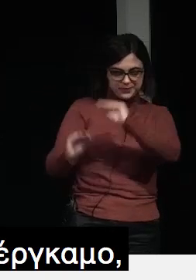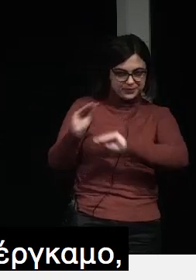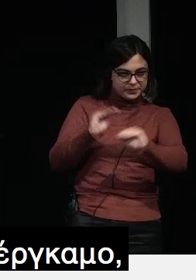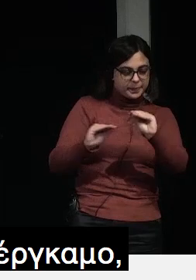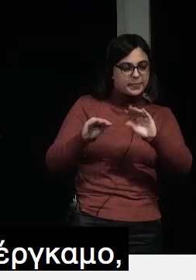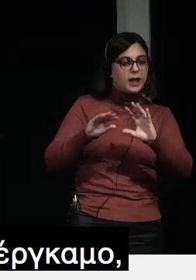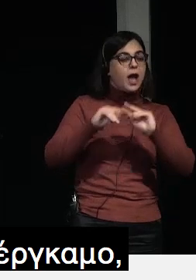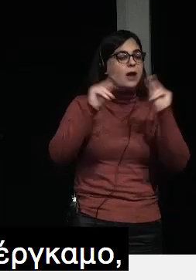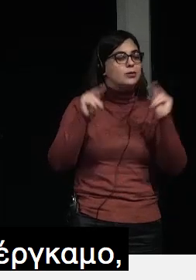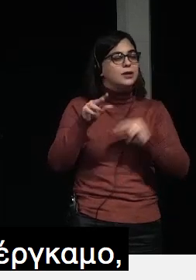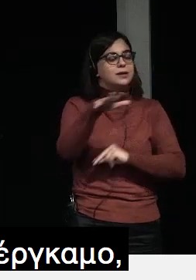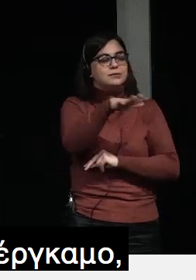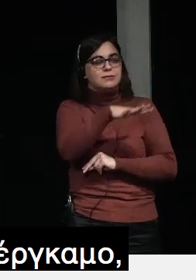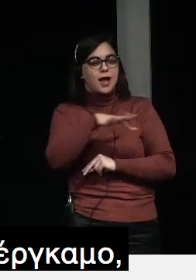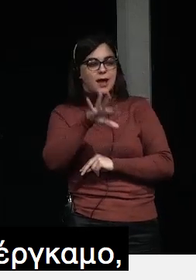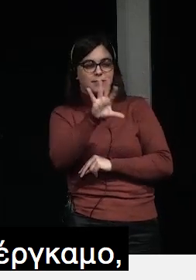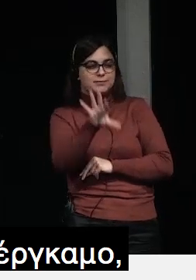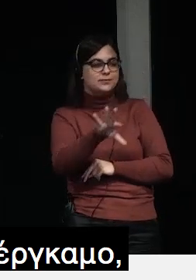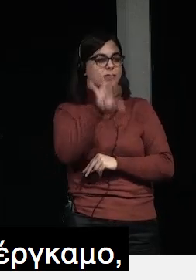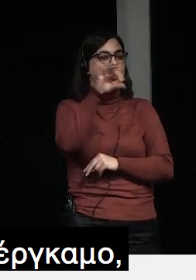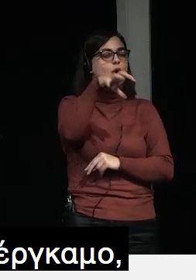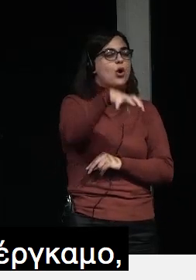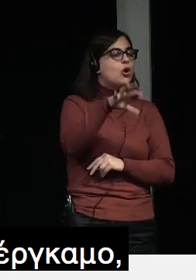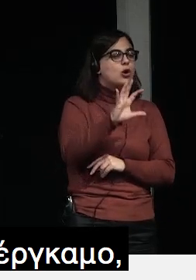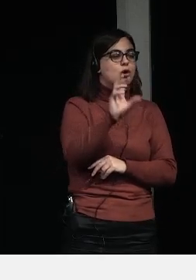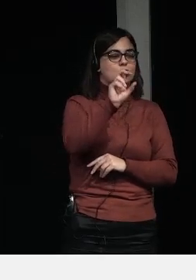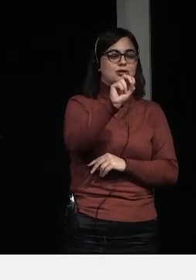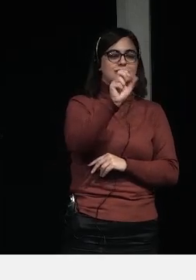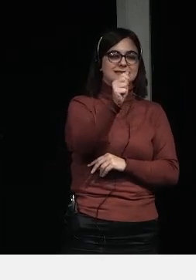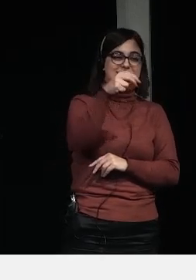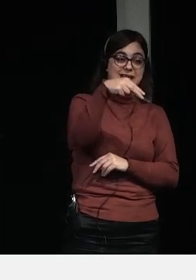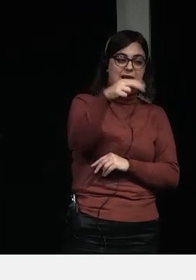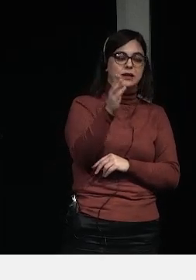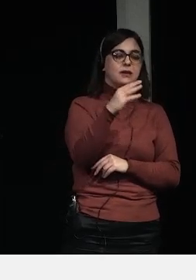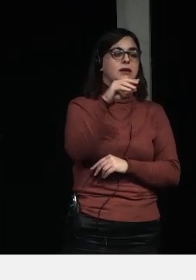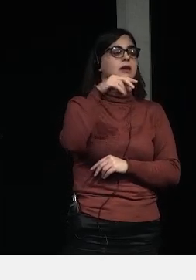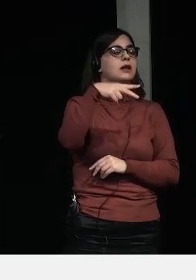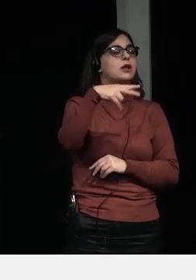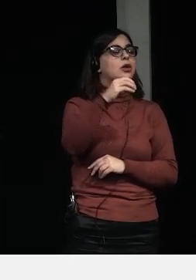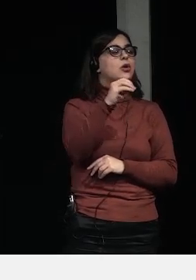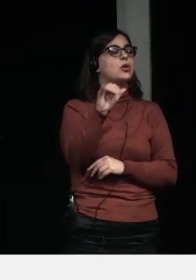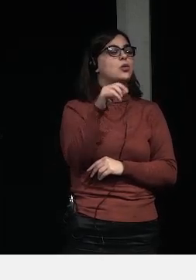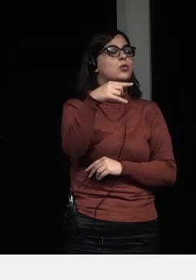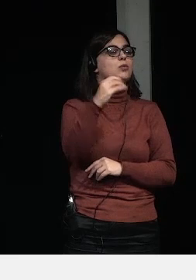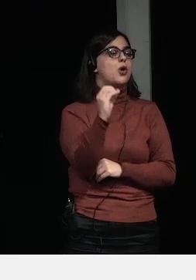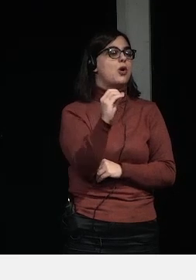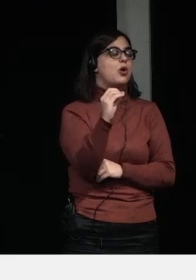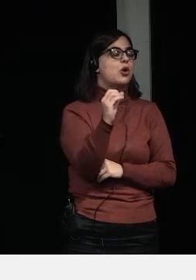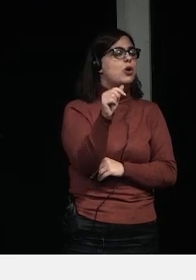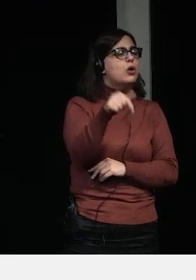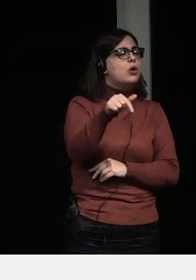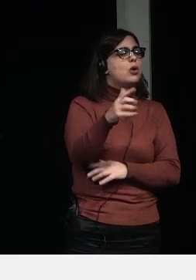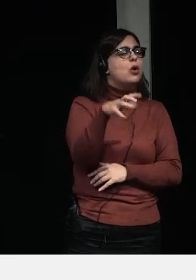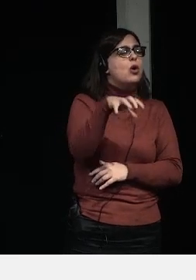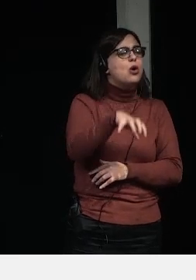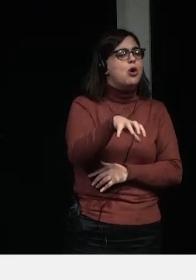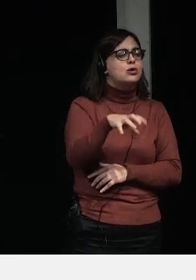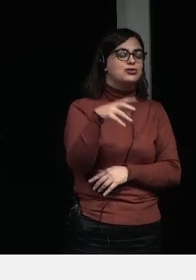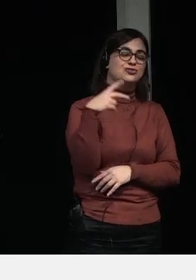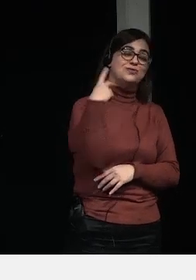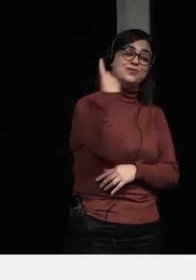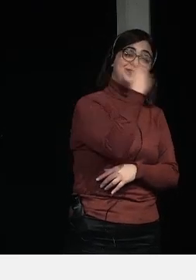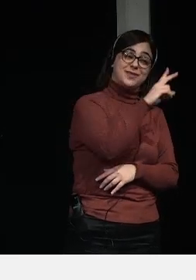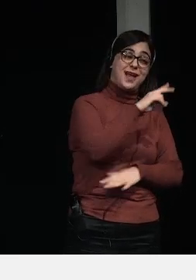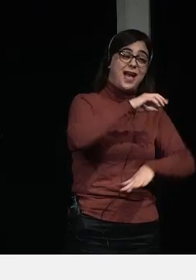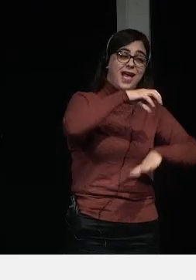exhibition hall of the Diocesan Museum of Bergamo, which is perhaps the only museum linked to the church involved